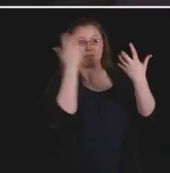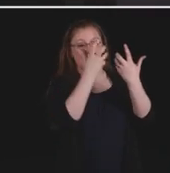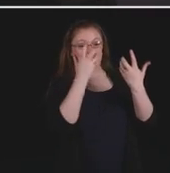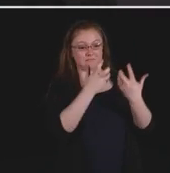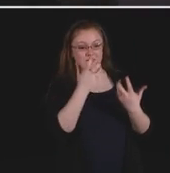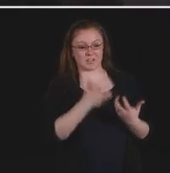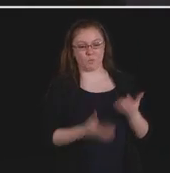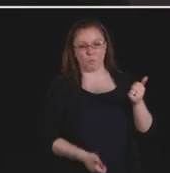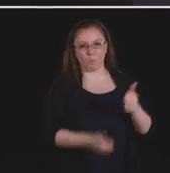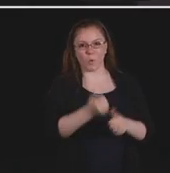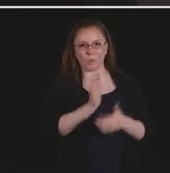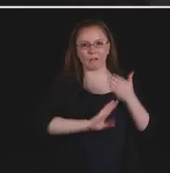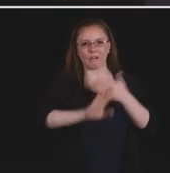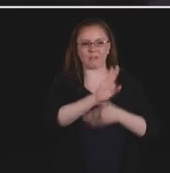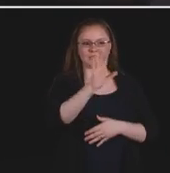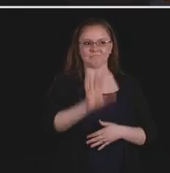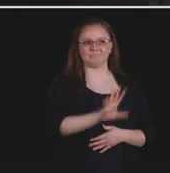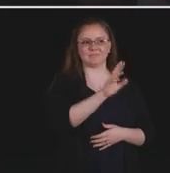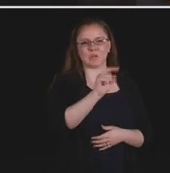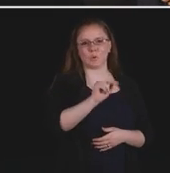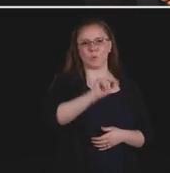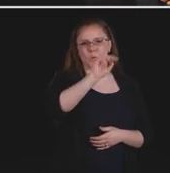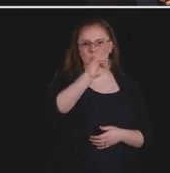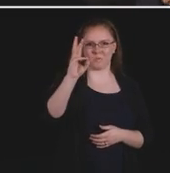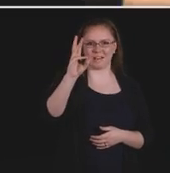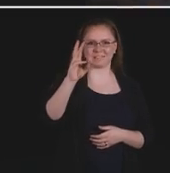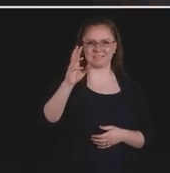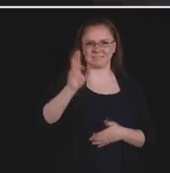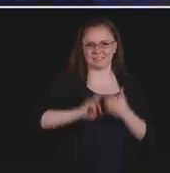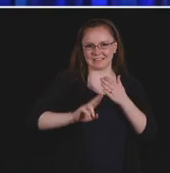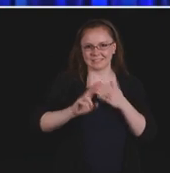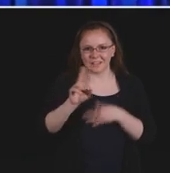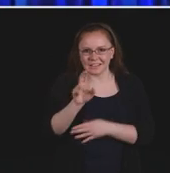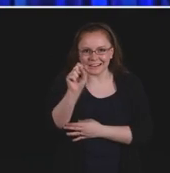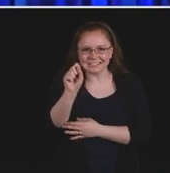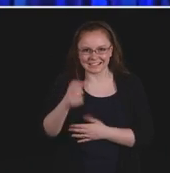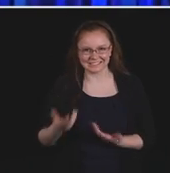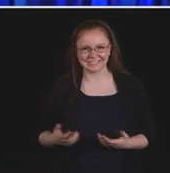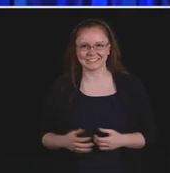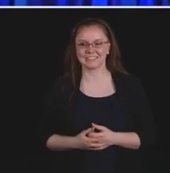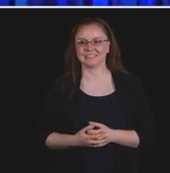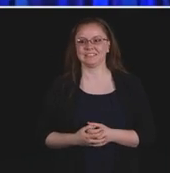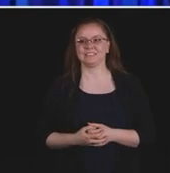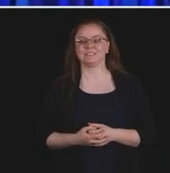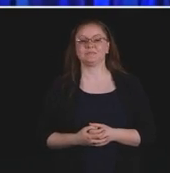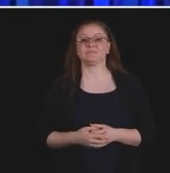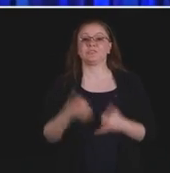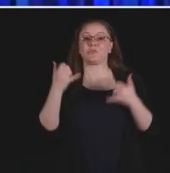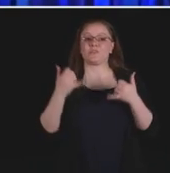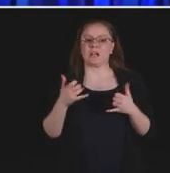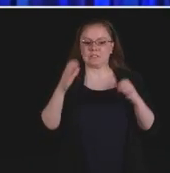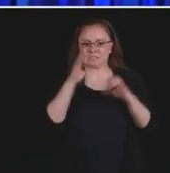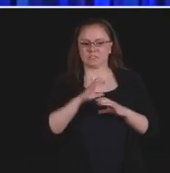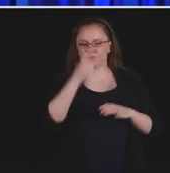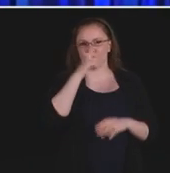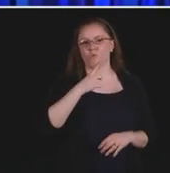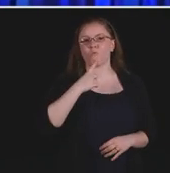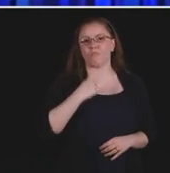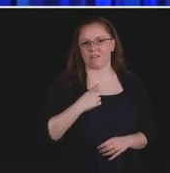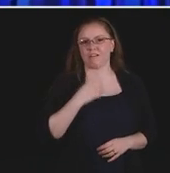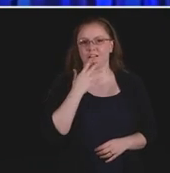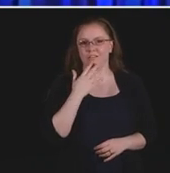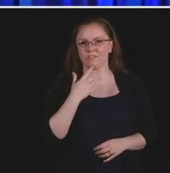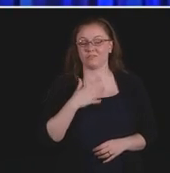for is a red color. Again, red is a very difficult pigment to make. Although nature makes red color, most